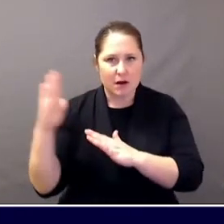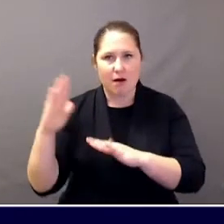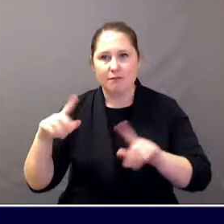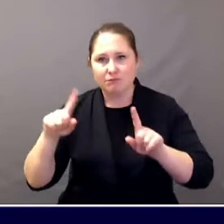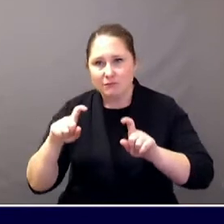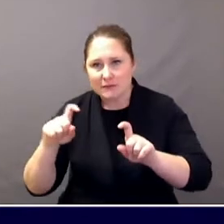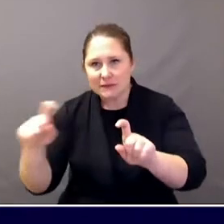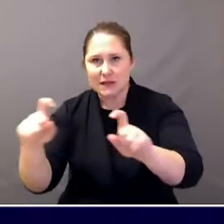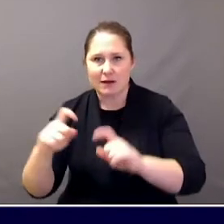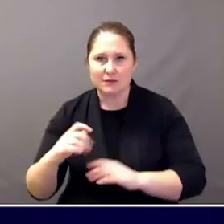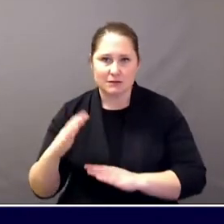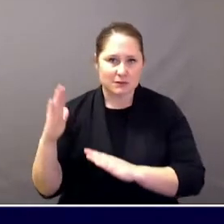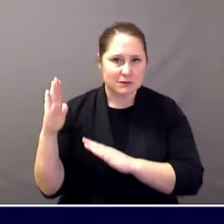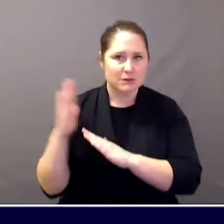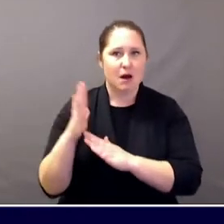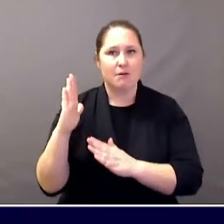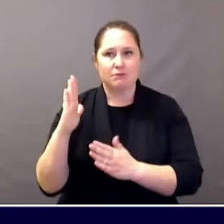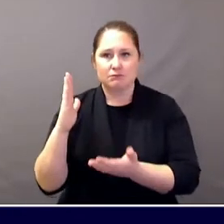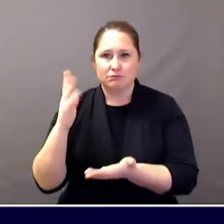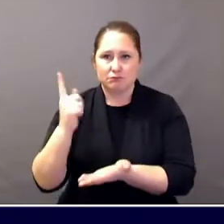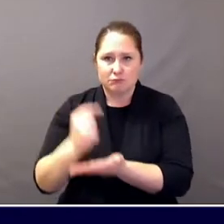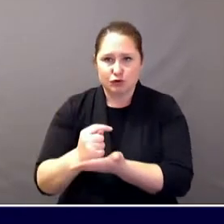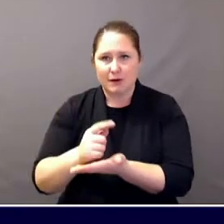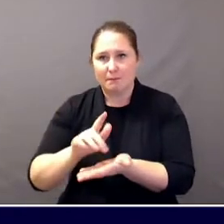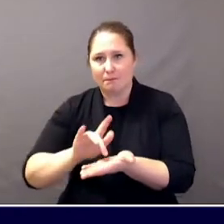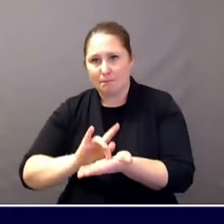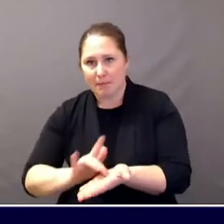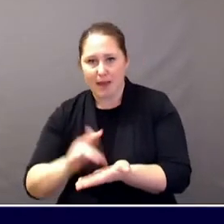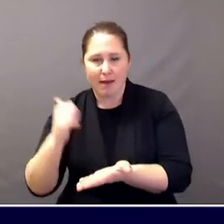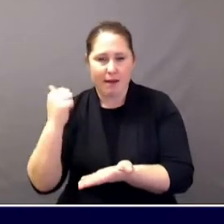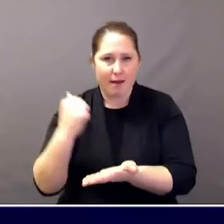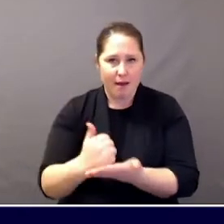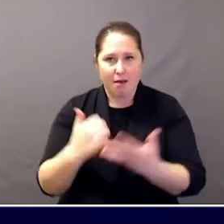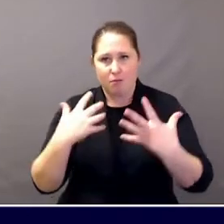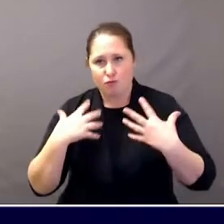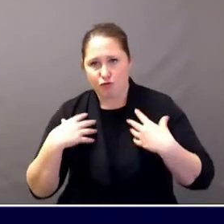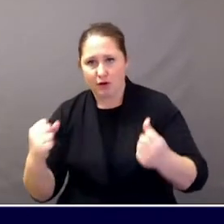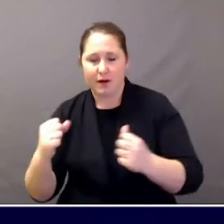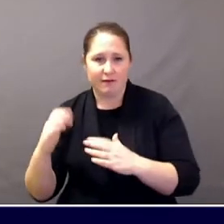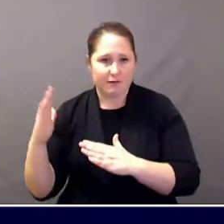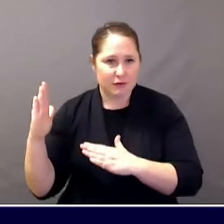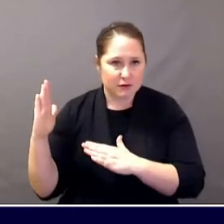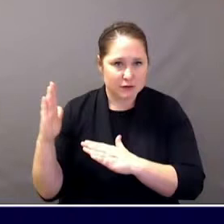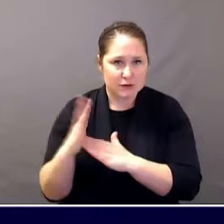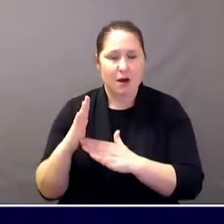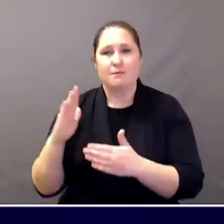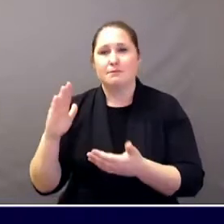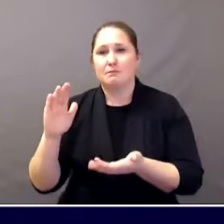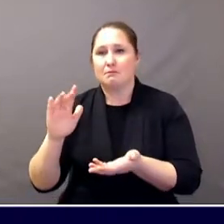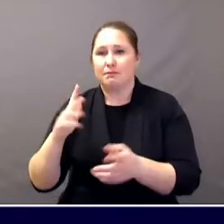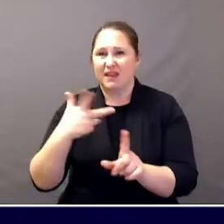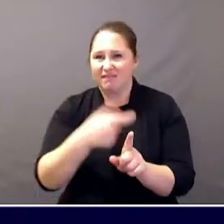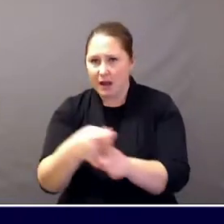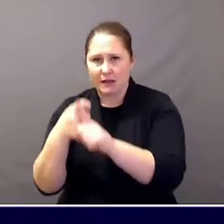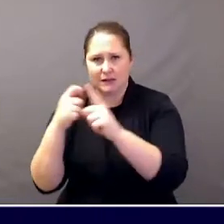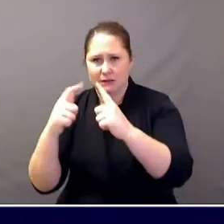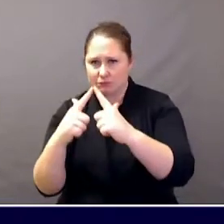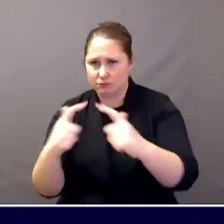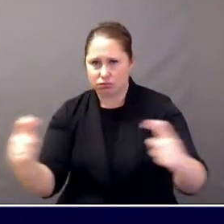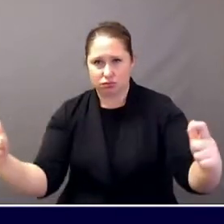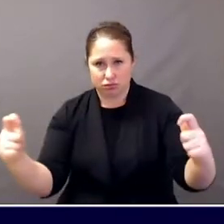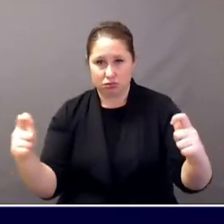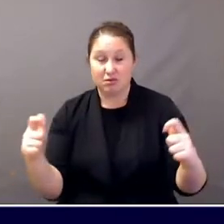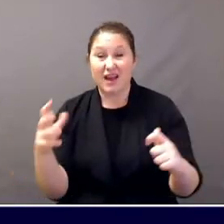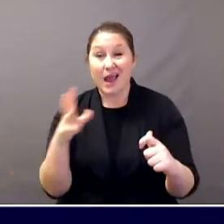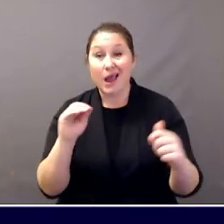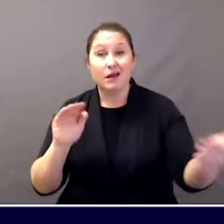getting people vaccinated. Our numbers are still relatively low in terms of cases and other